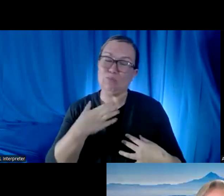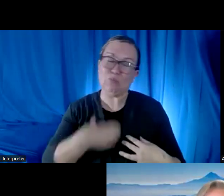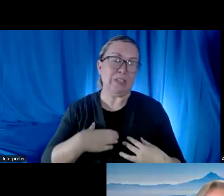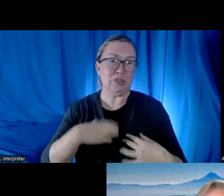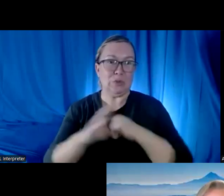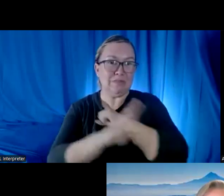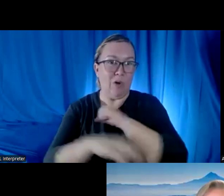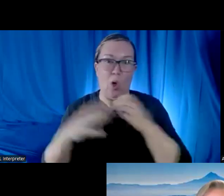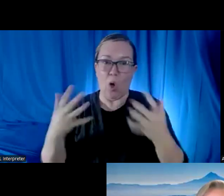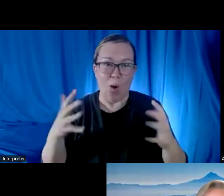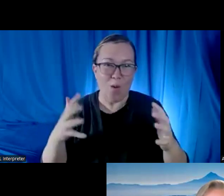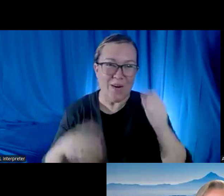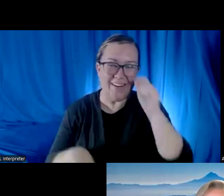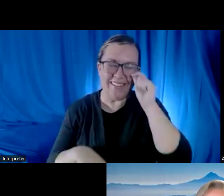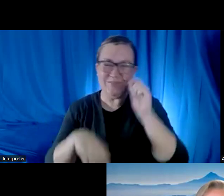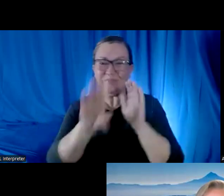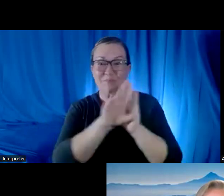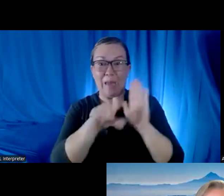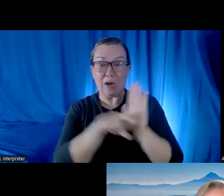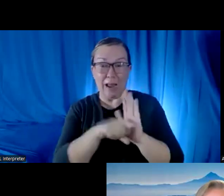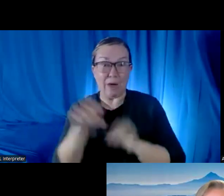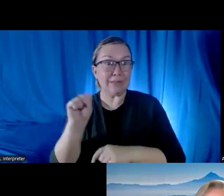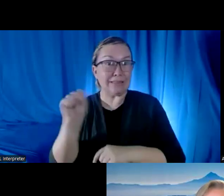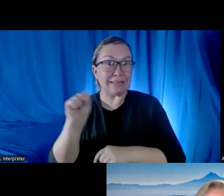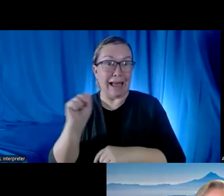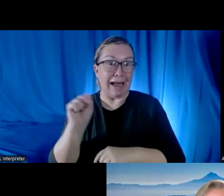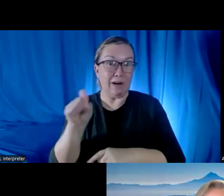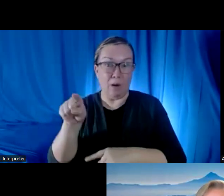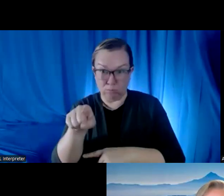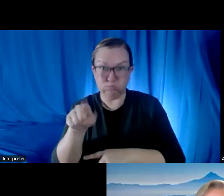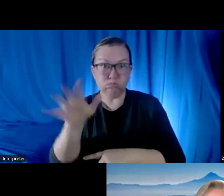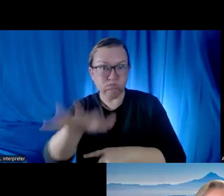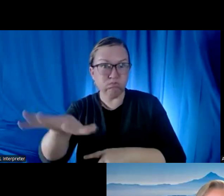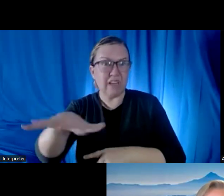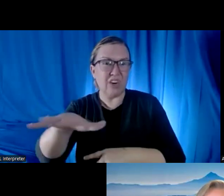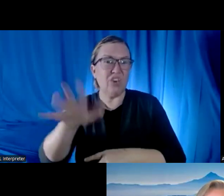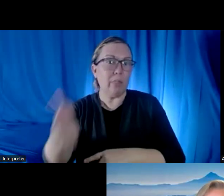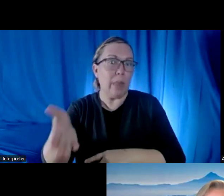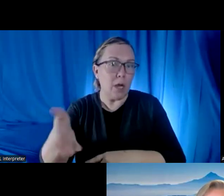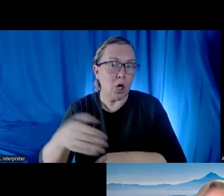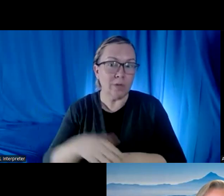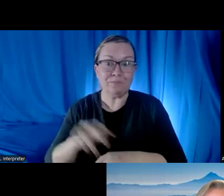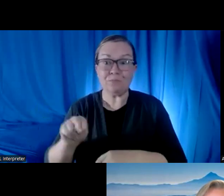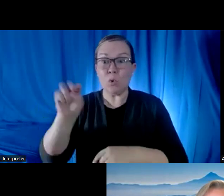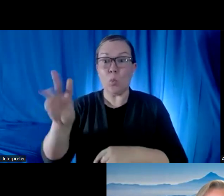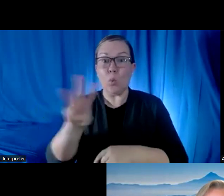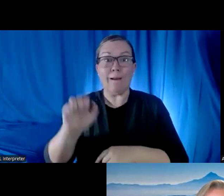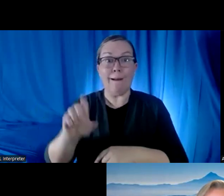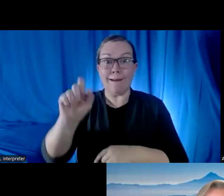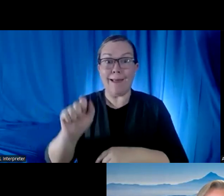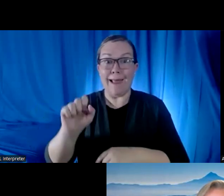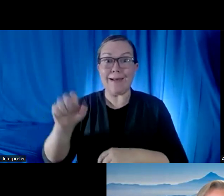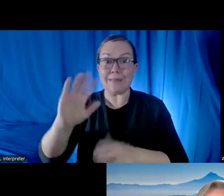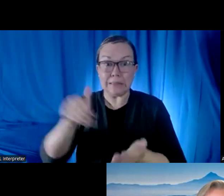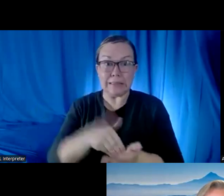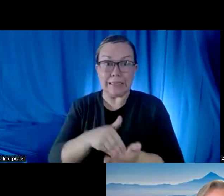a background image of the Seattle Space Needle because I'm based in Seattle. The Northwest ADA Center is Region 10